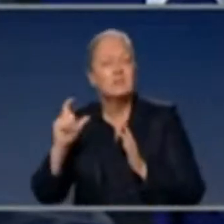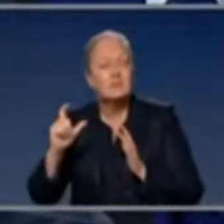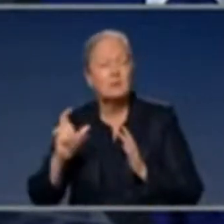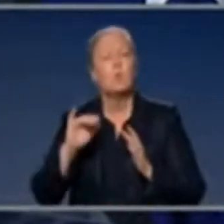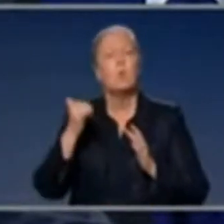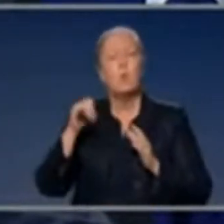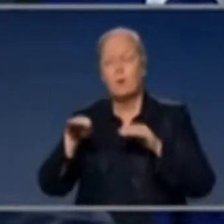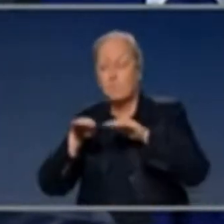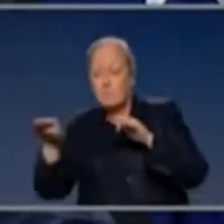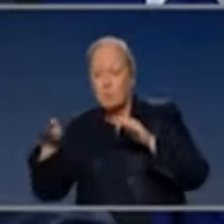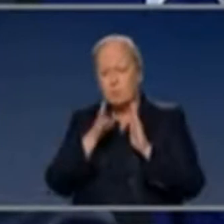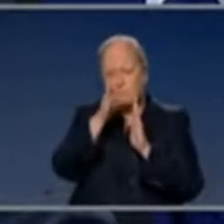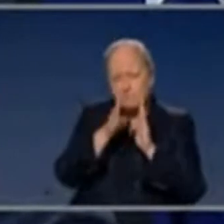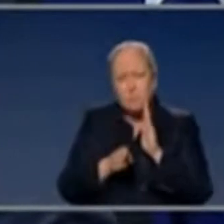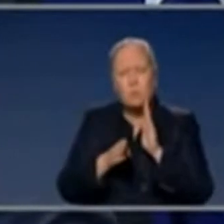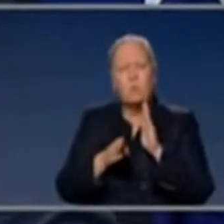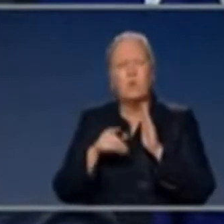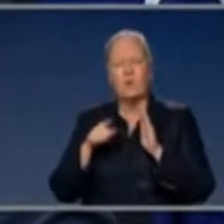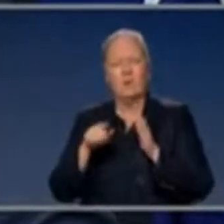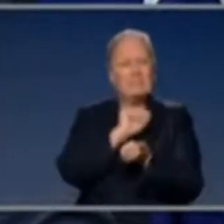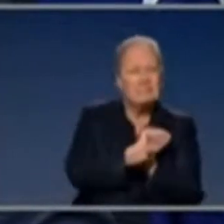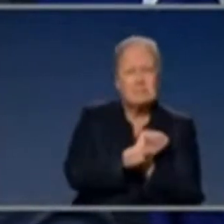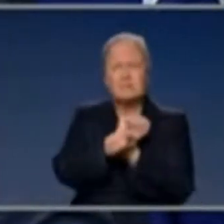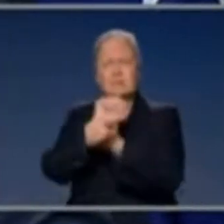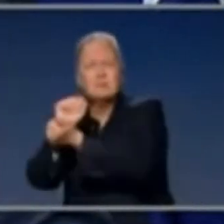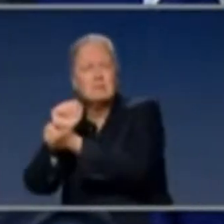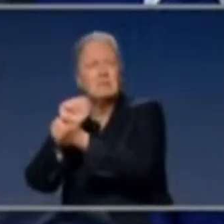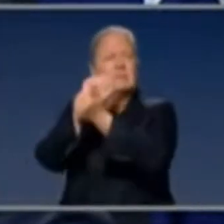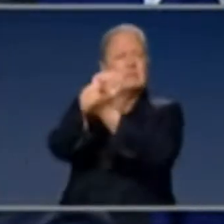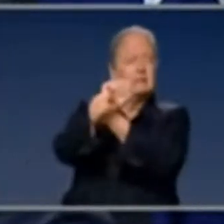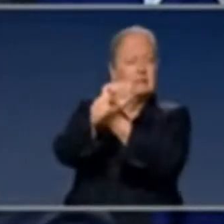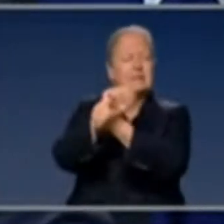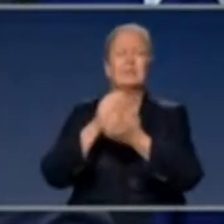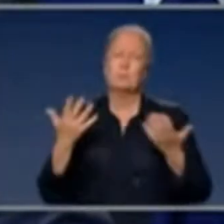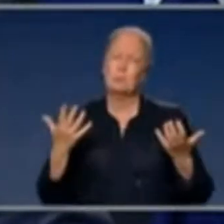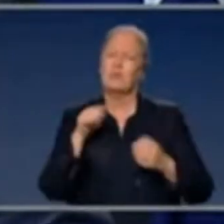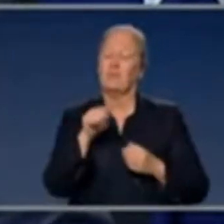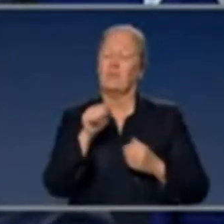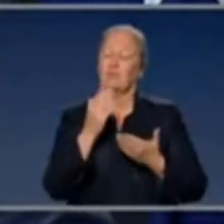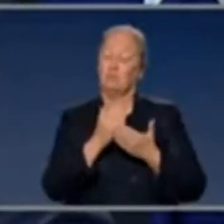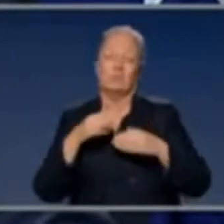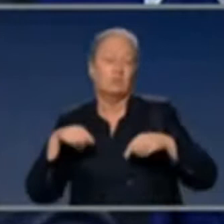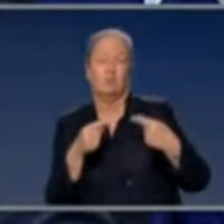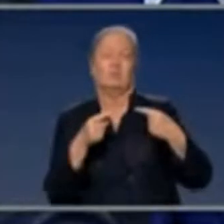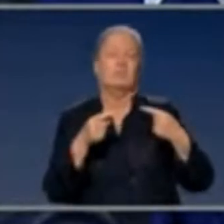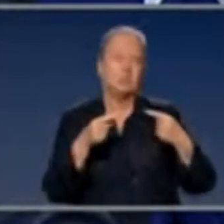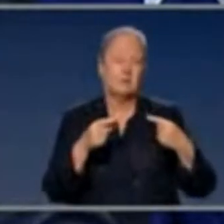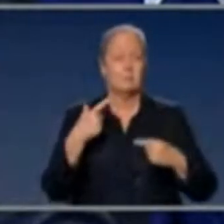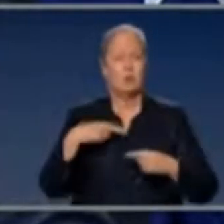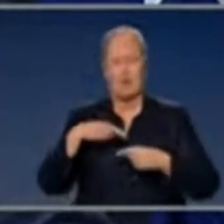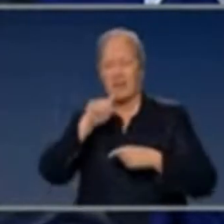border regions who have had to deal with the inconveniences and the difficult challenges of border